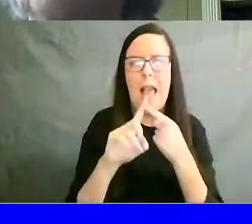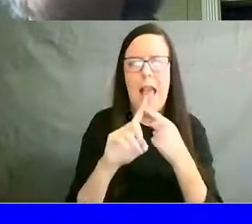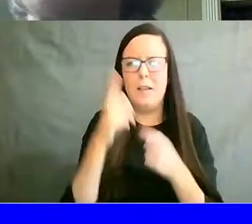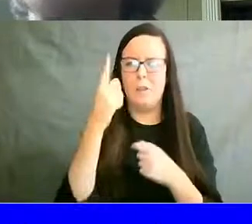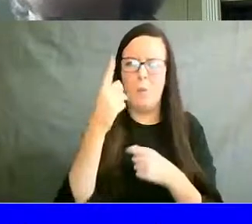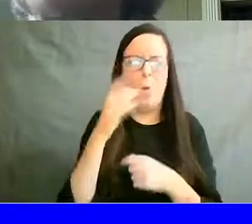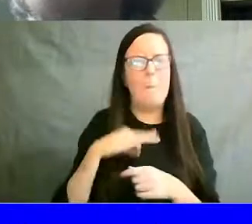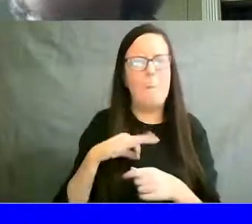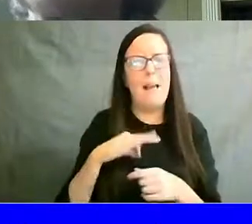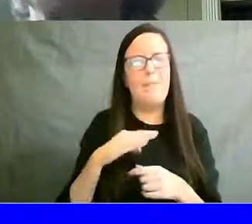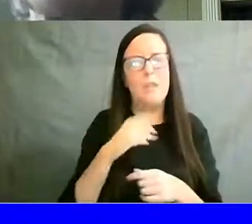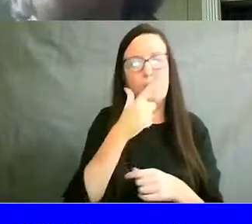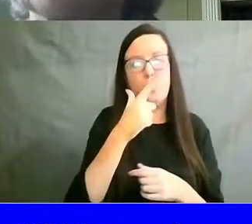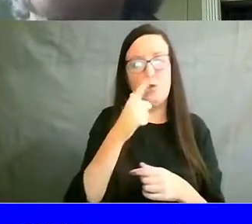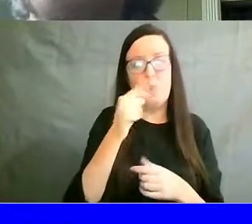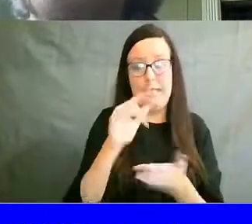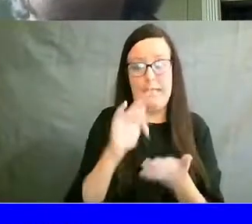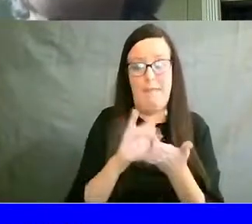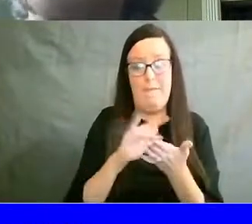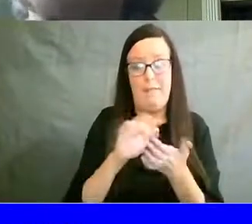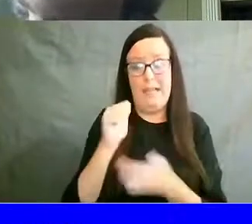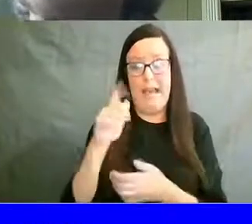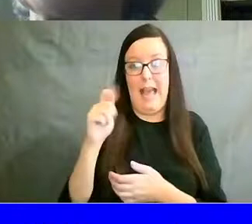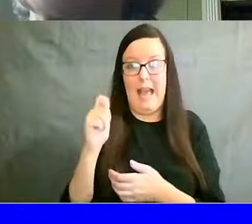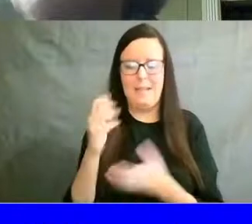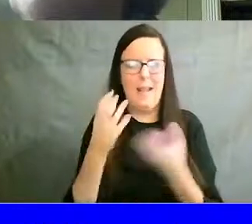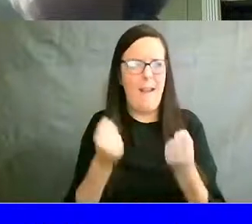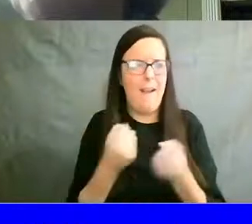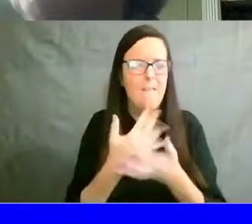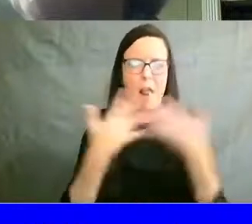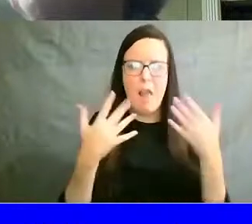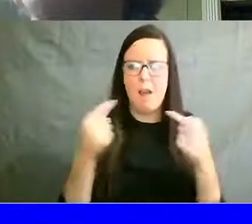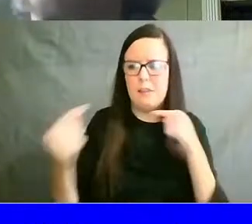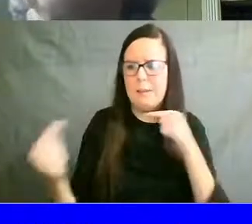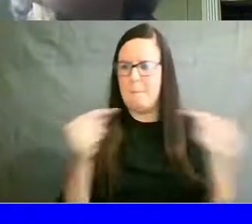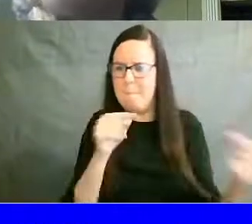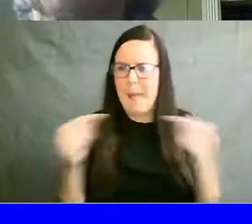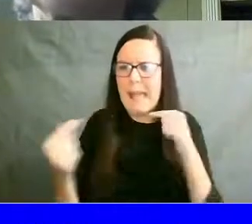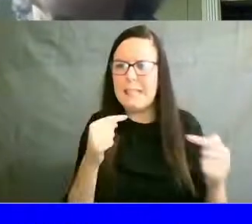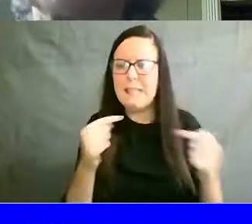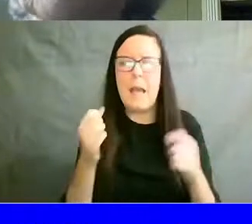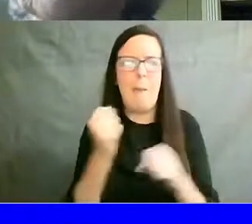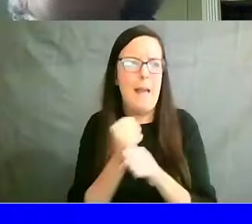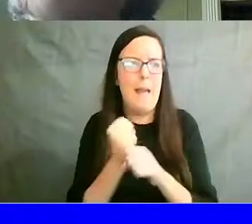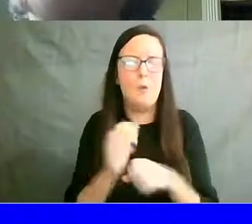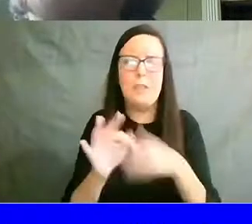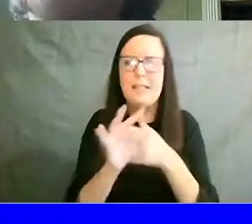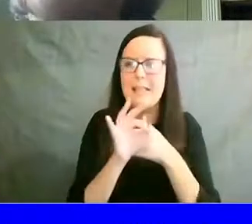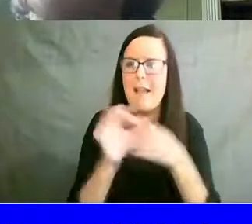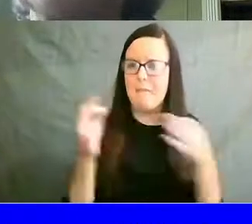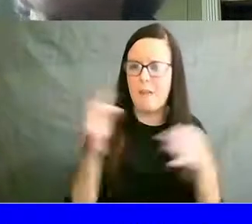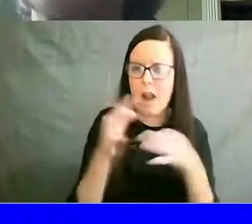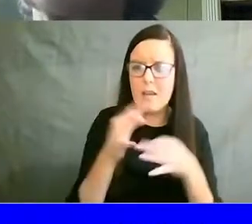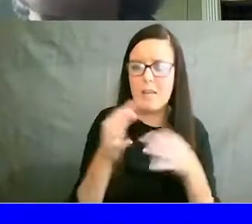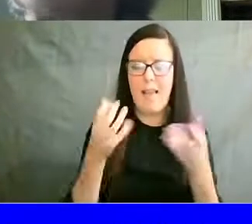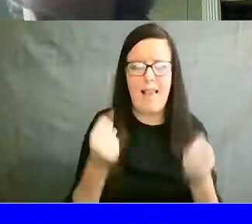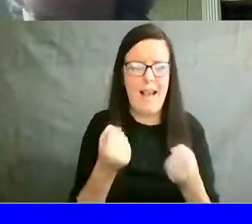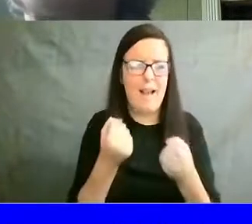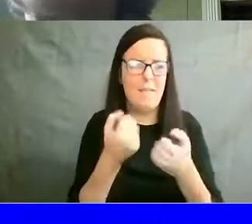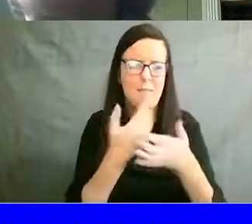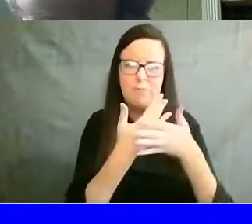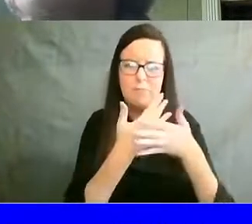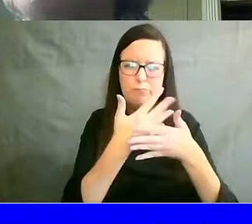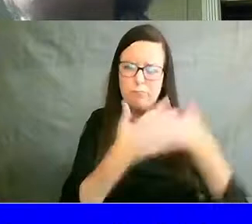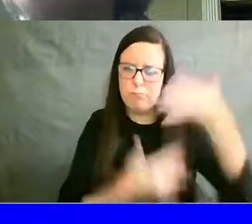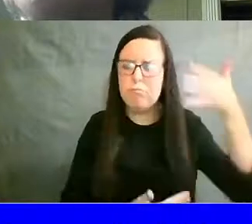Act. There was a lot of debate around safeguarding at that time. And I think, you know, we've got quite a number of safeguards into that legislation.